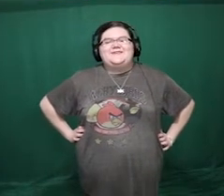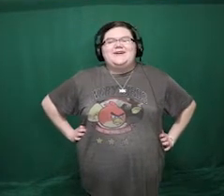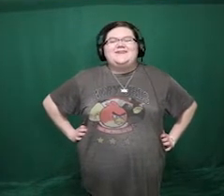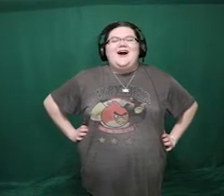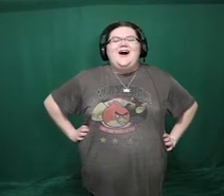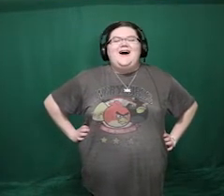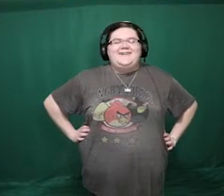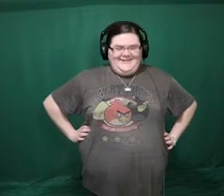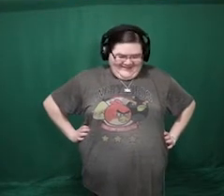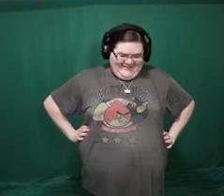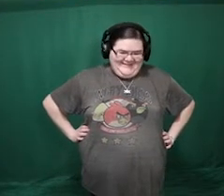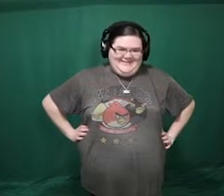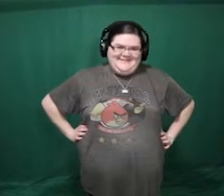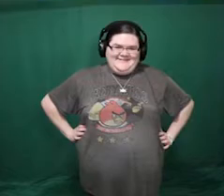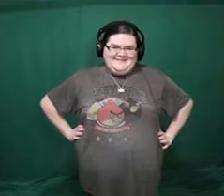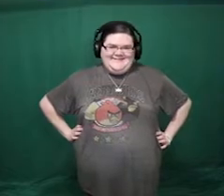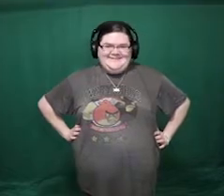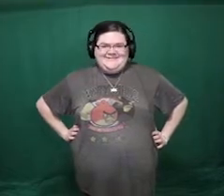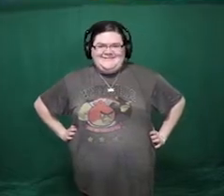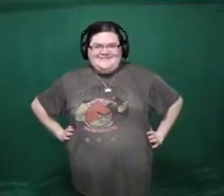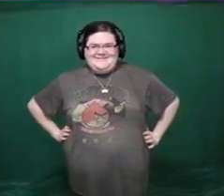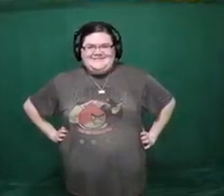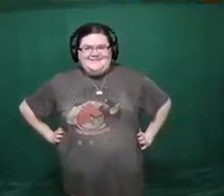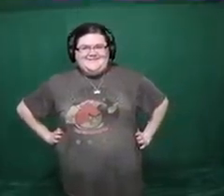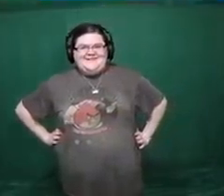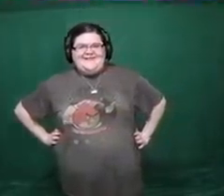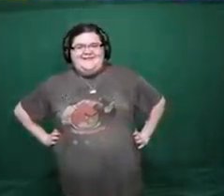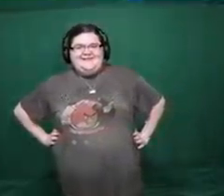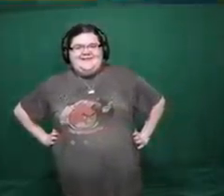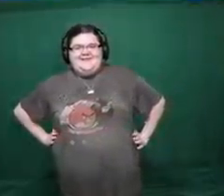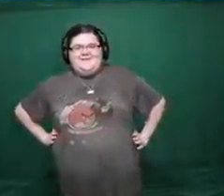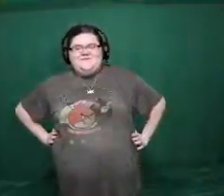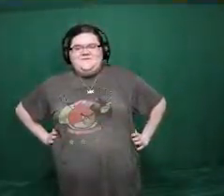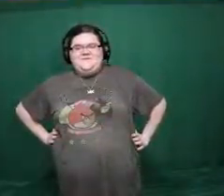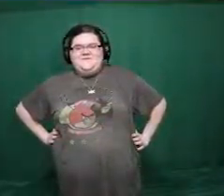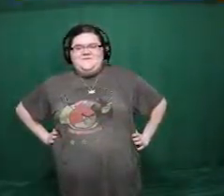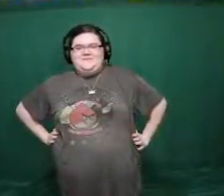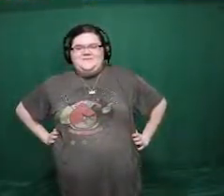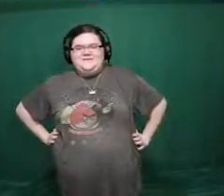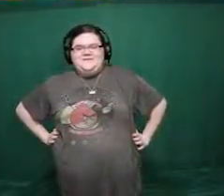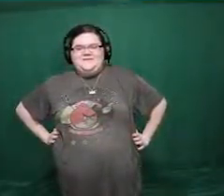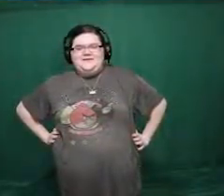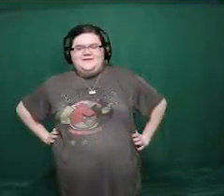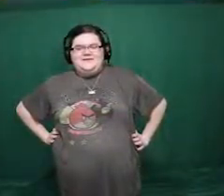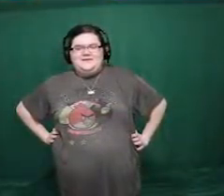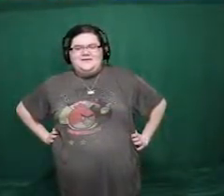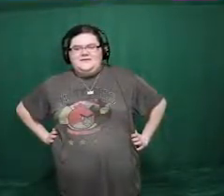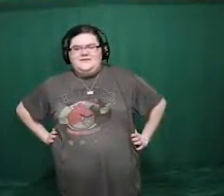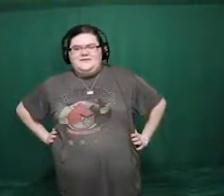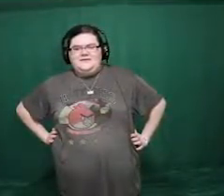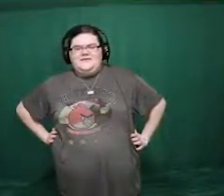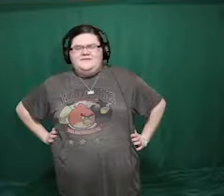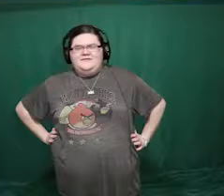Holy. Hey! Come on, Vic! Come on, Vic! This is Spleg, isn't it? It's not. It's TNT run. Spleg, you're at the. Oh, yeah, that's it.